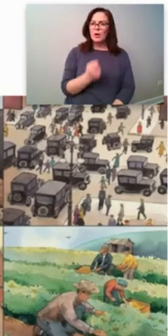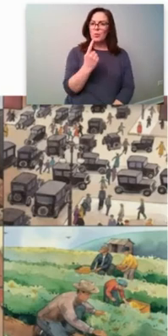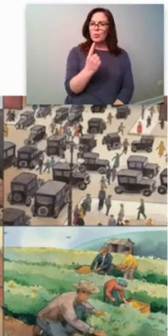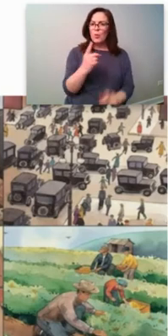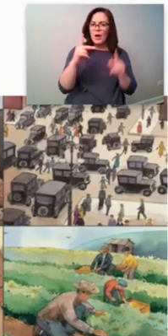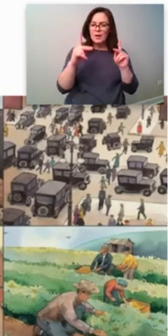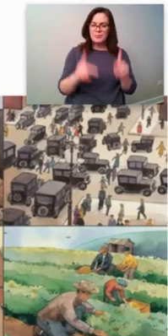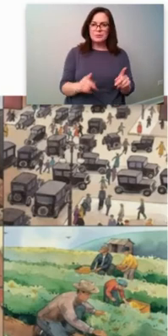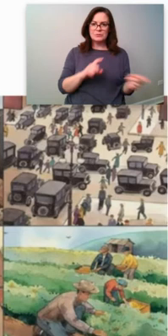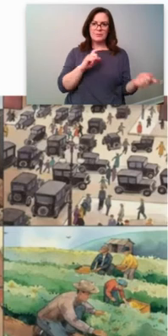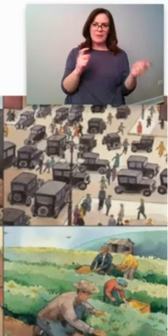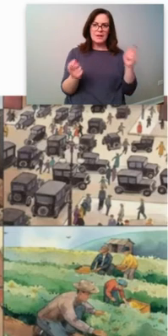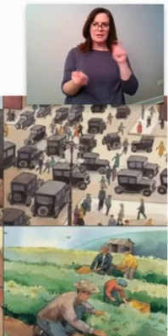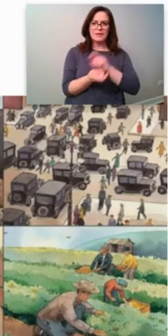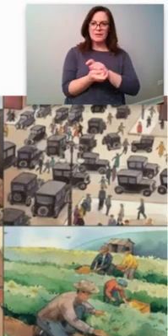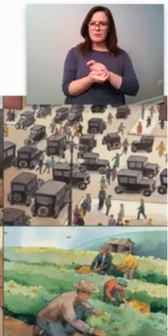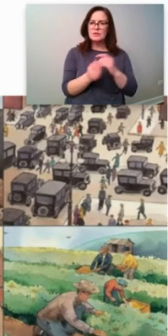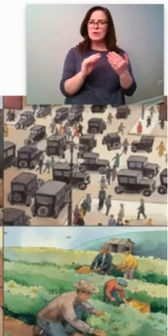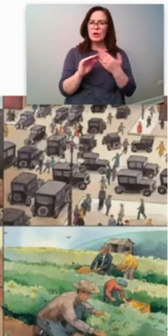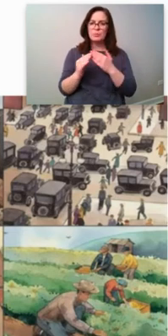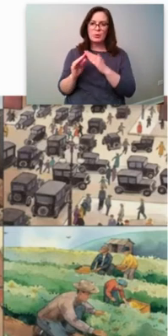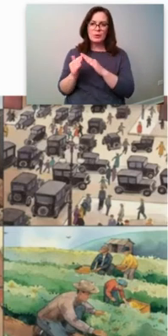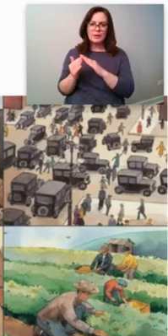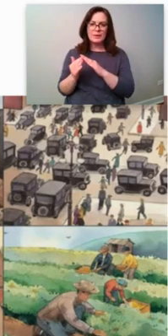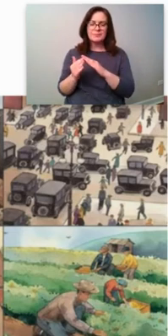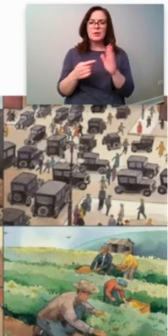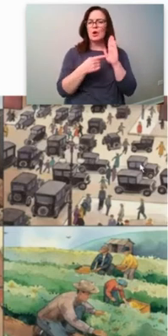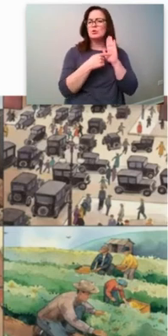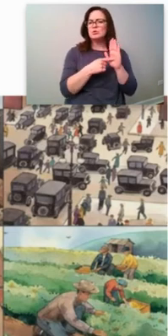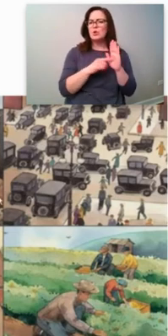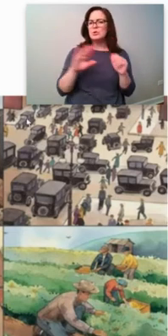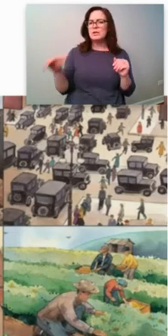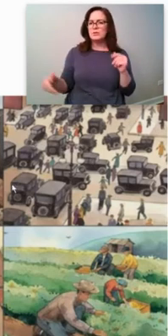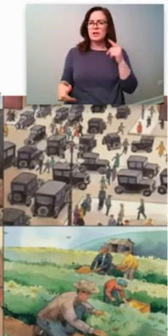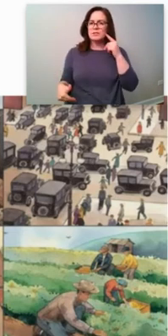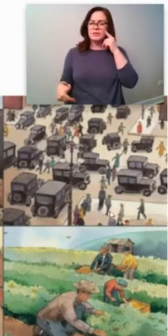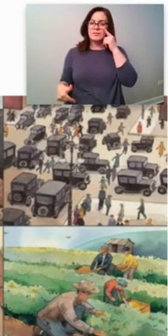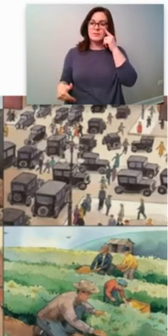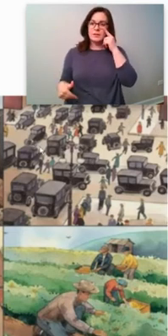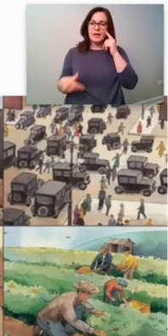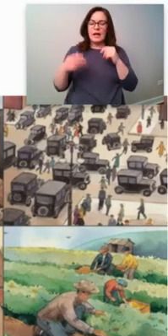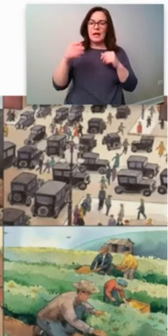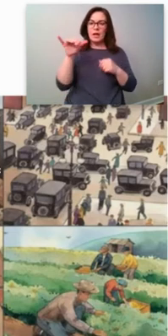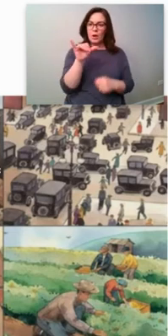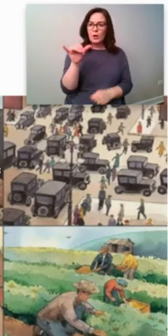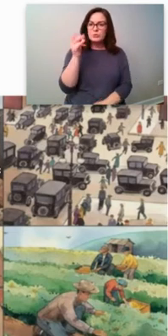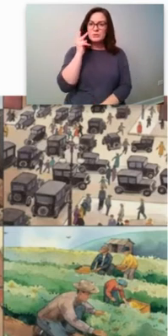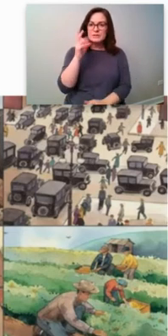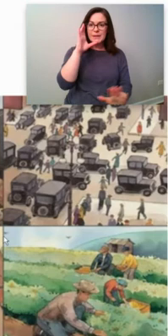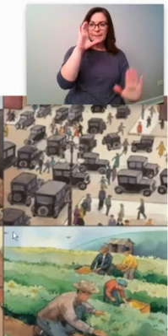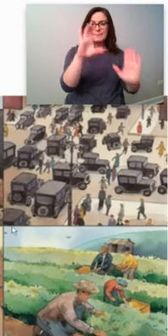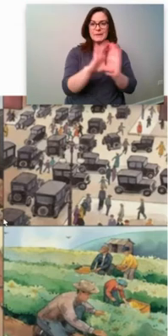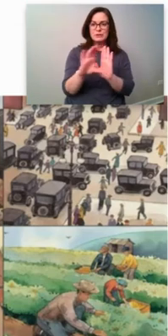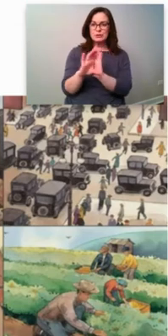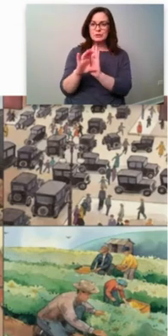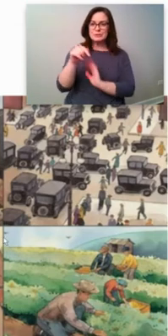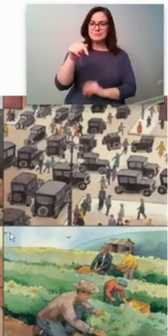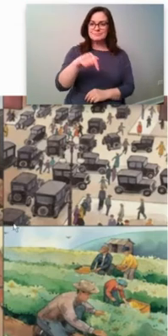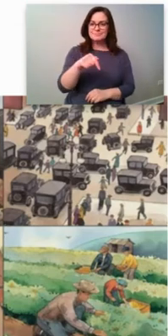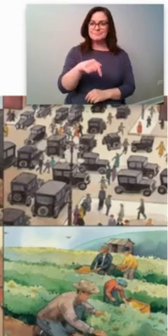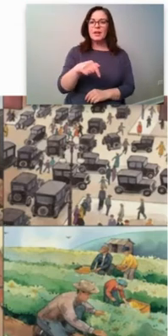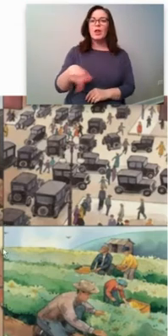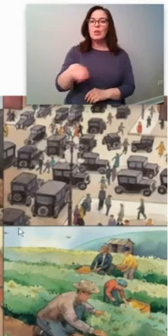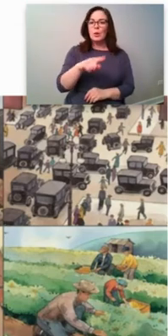a community? And it shows the introduction. And over here I see some pictures. These pictures are from